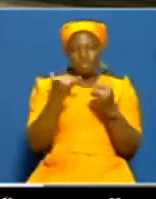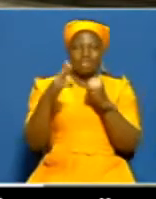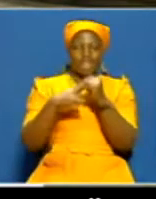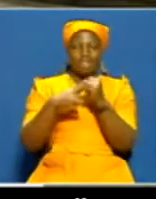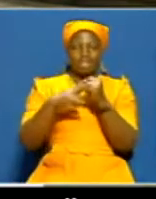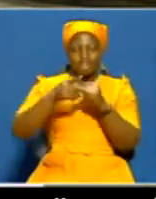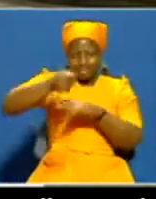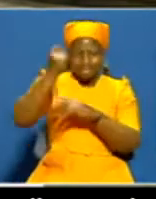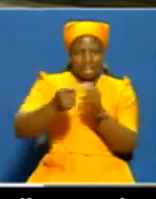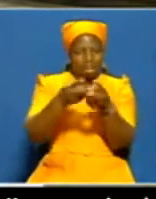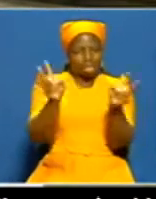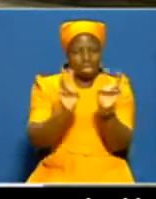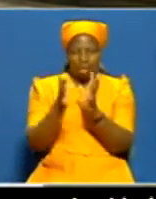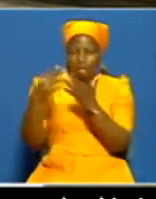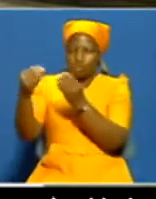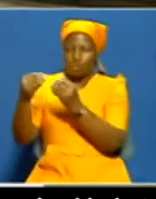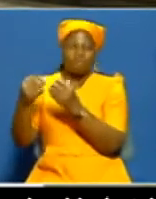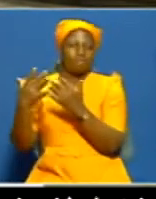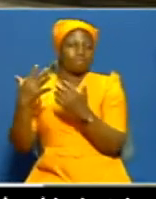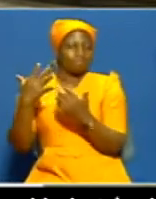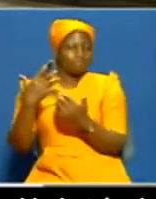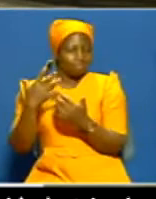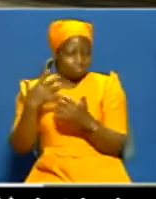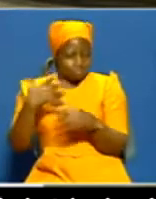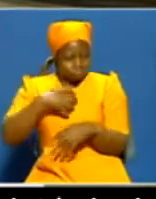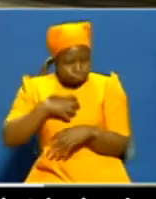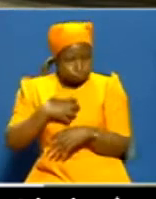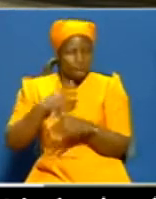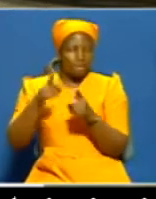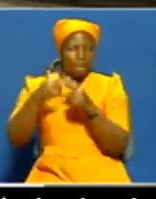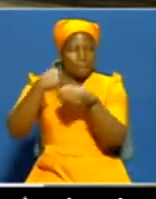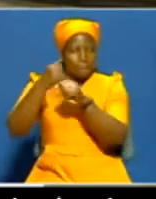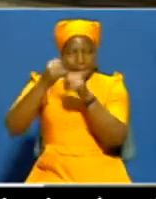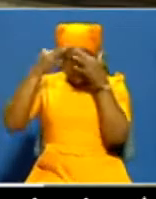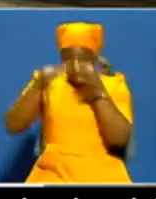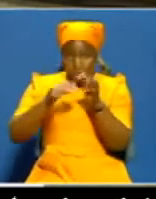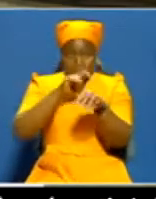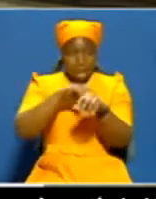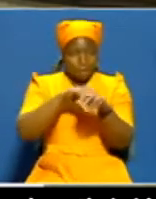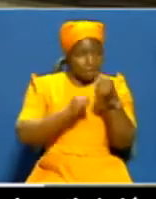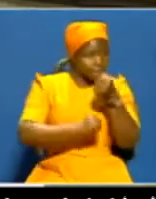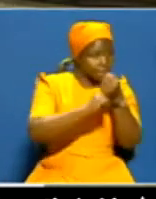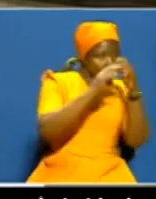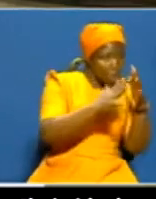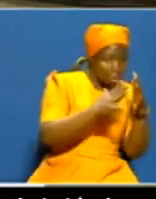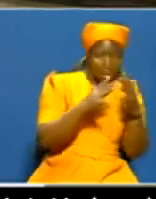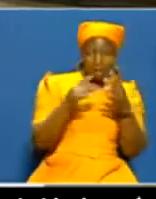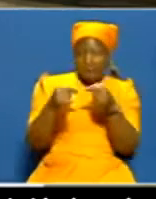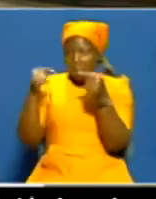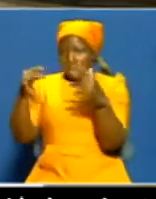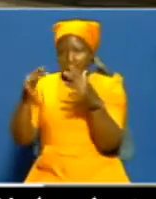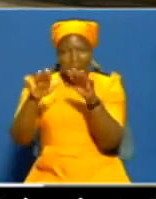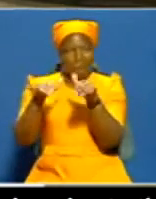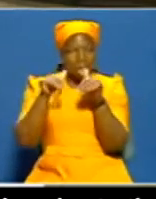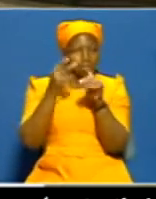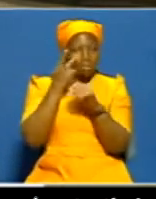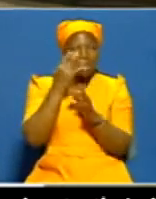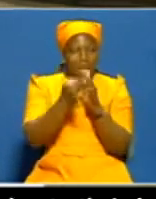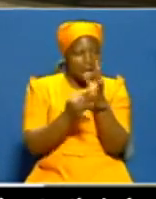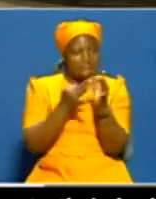judgment as the supporters and opposers of the Building Bridges Initiative wait to see whether they'll be fulfilled with the judgment or they